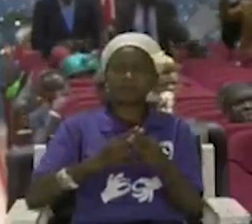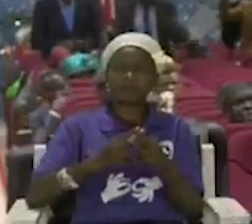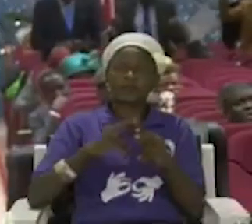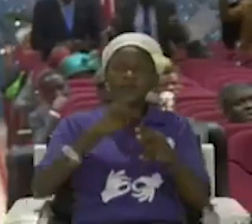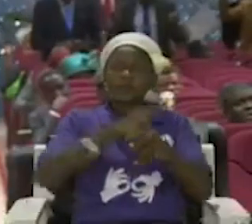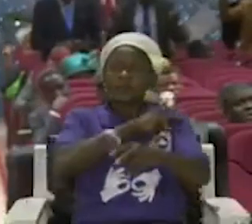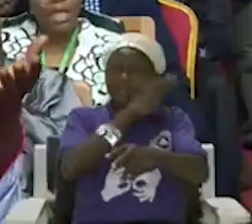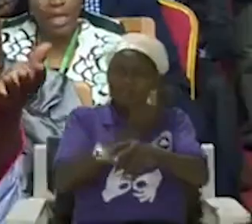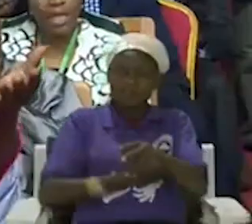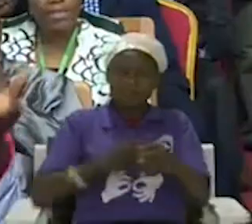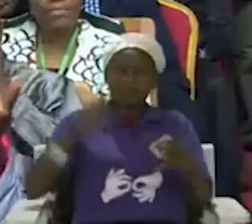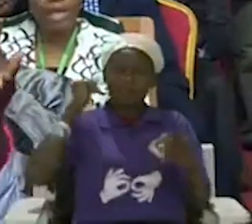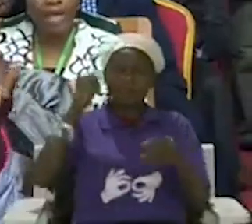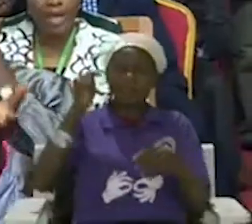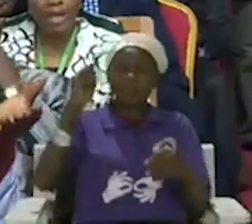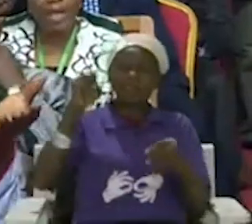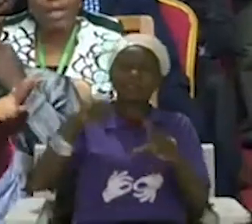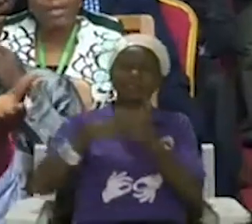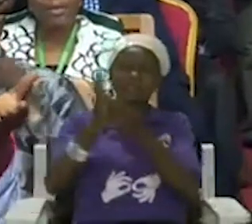mighty testimonies.